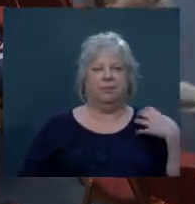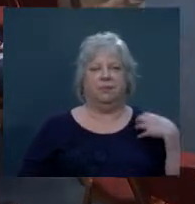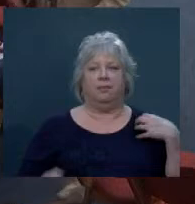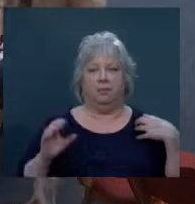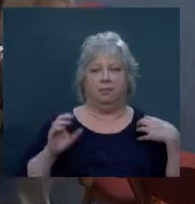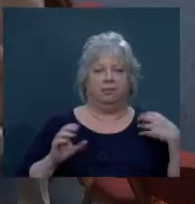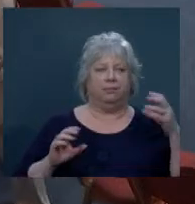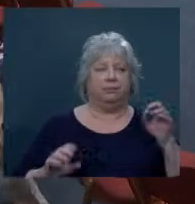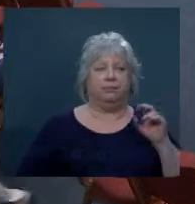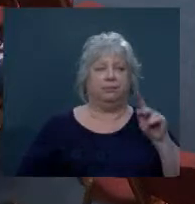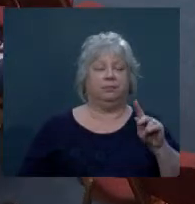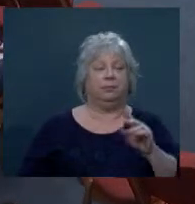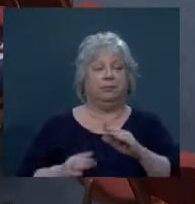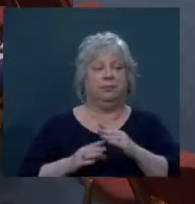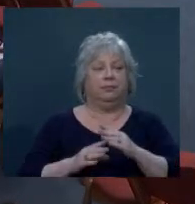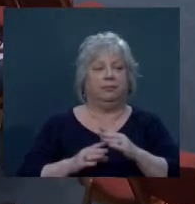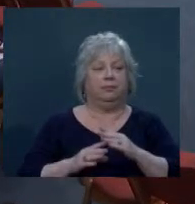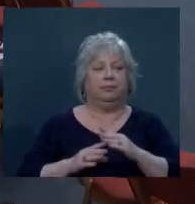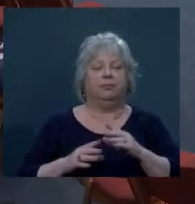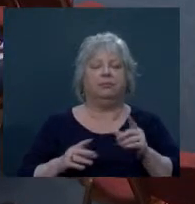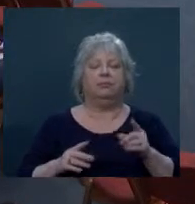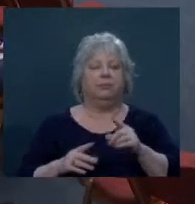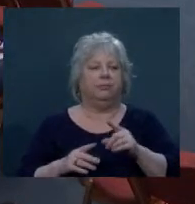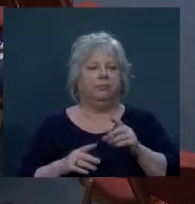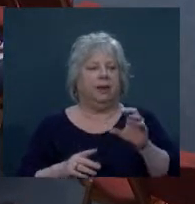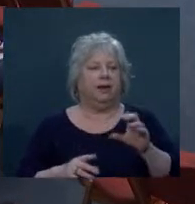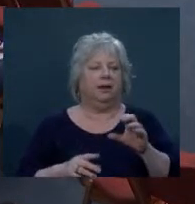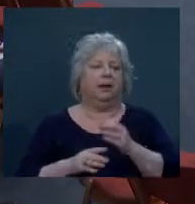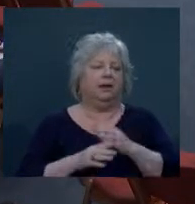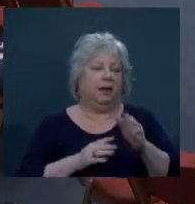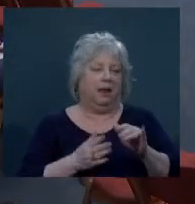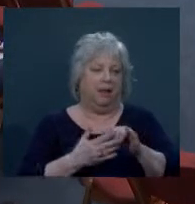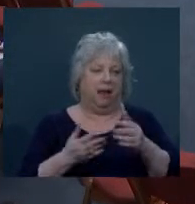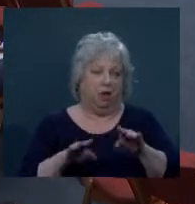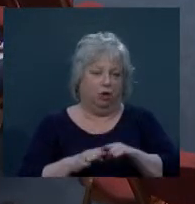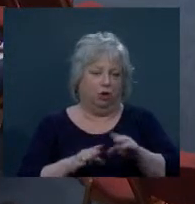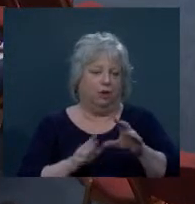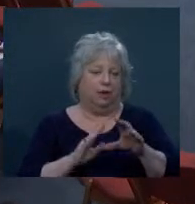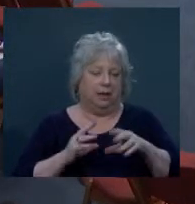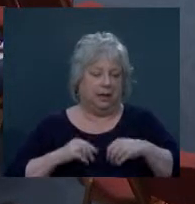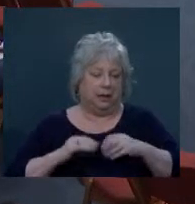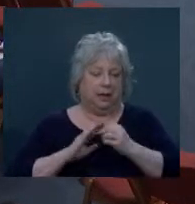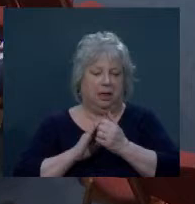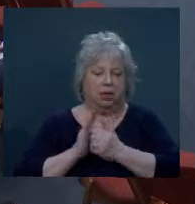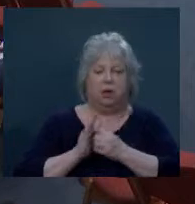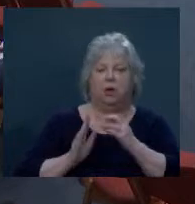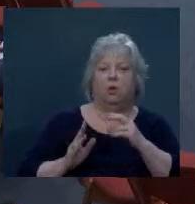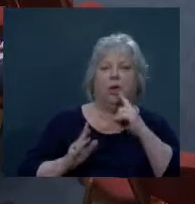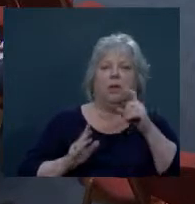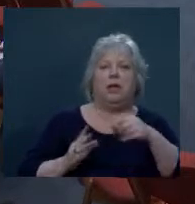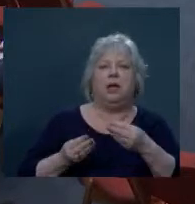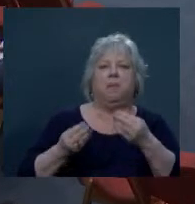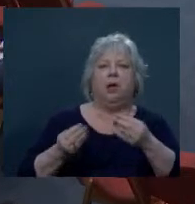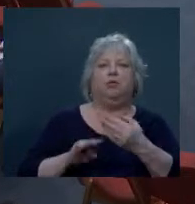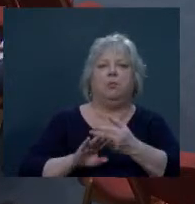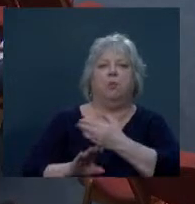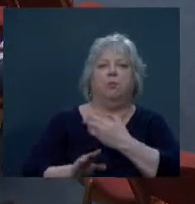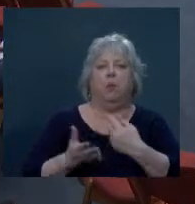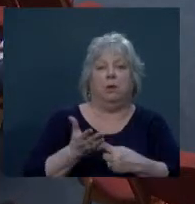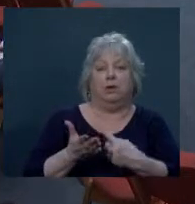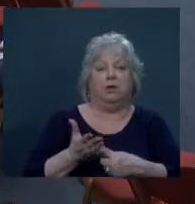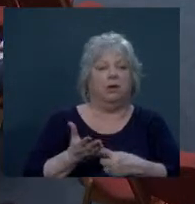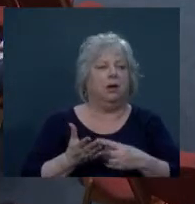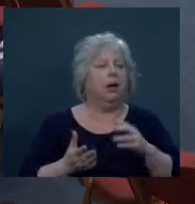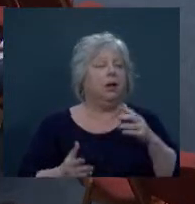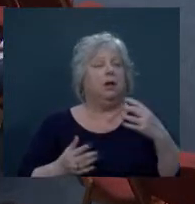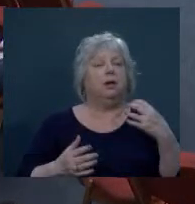Okay. That concludes the consent agenda. All right, a motion would be in order before we discuss it.